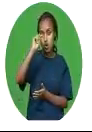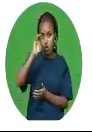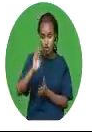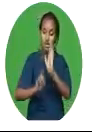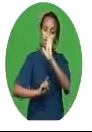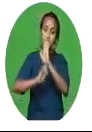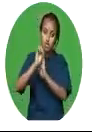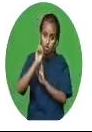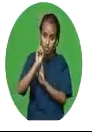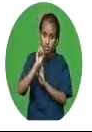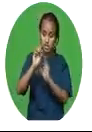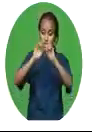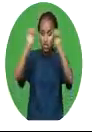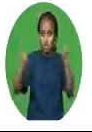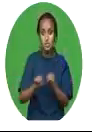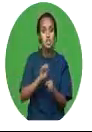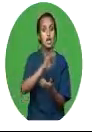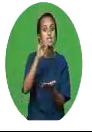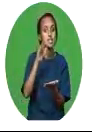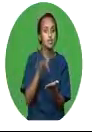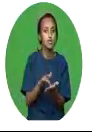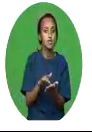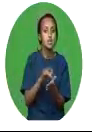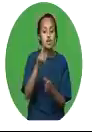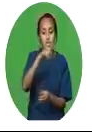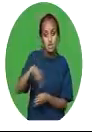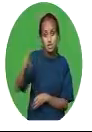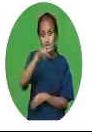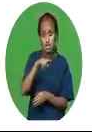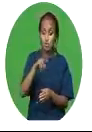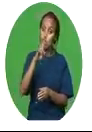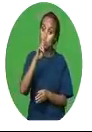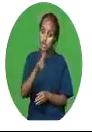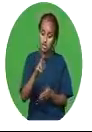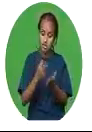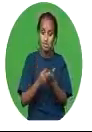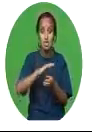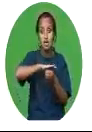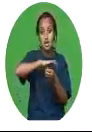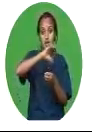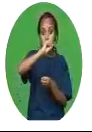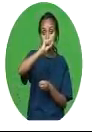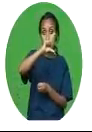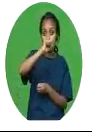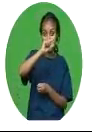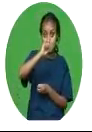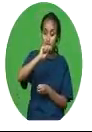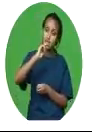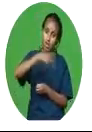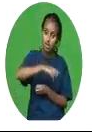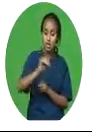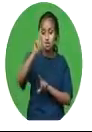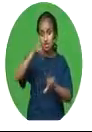shape is a sector of a circle. The radius for this sector is the slant height of the cone, and the